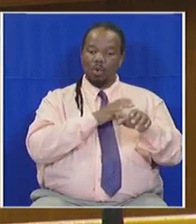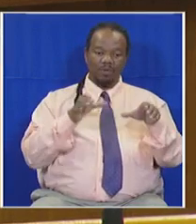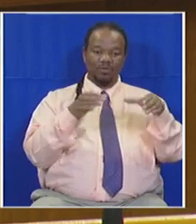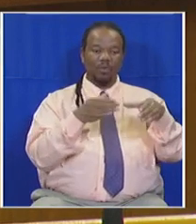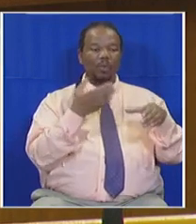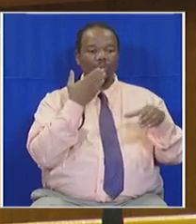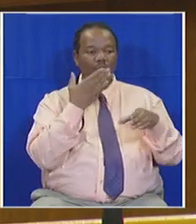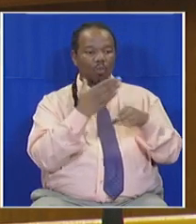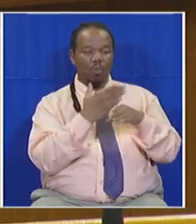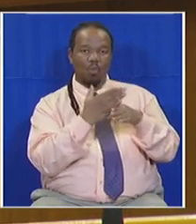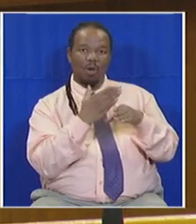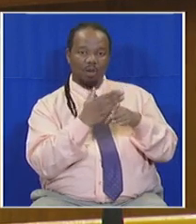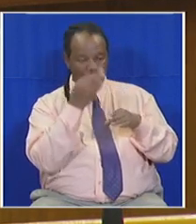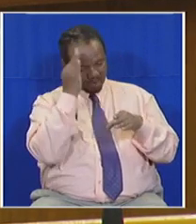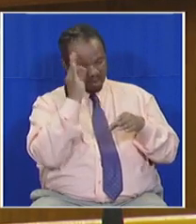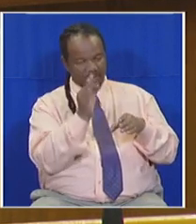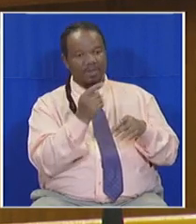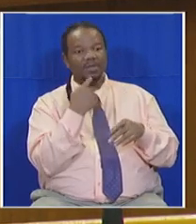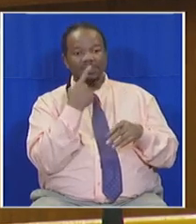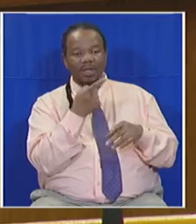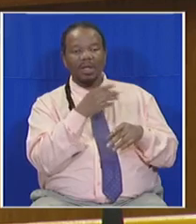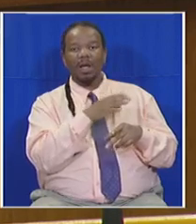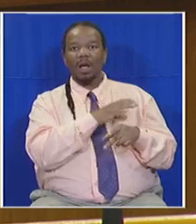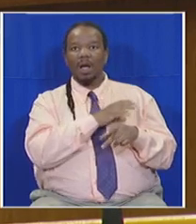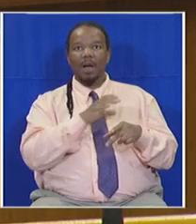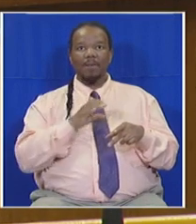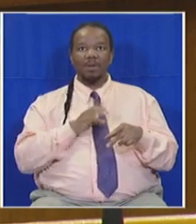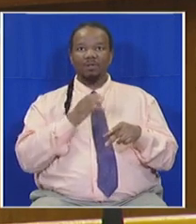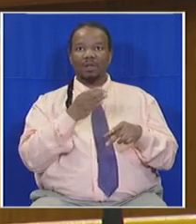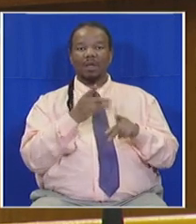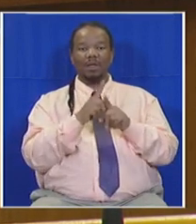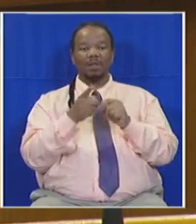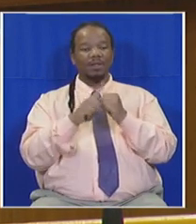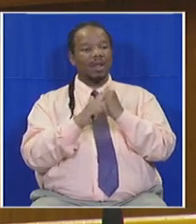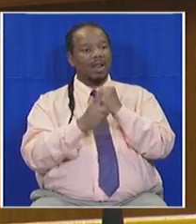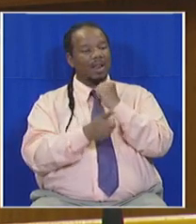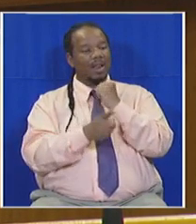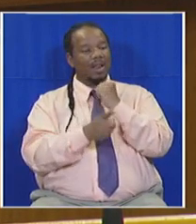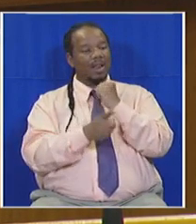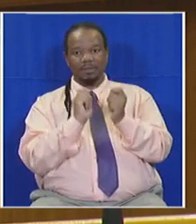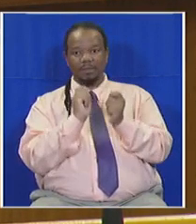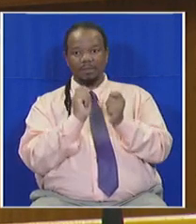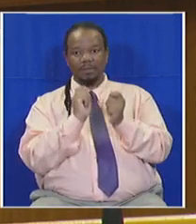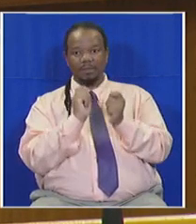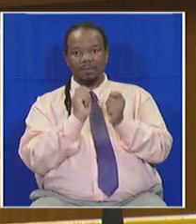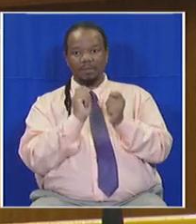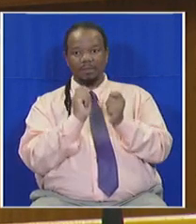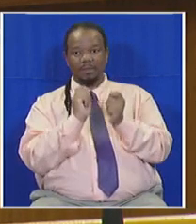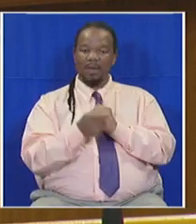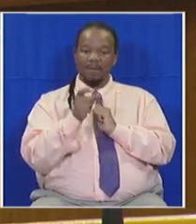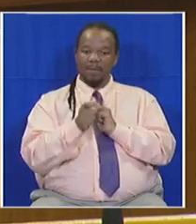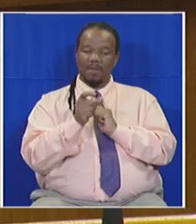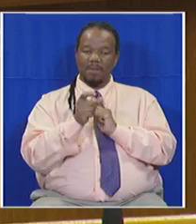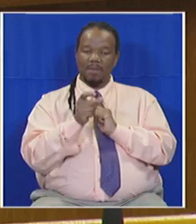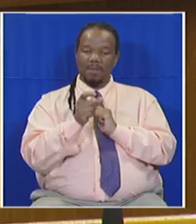Bearers, established that councillors are the least paid public office bearers among the three spheres. Hence,